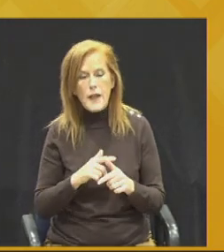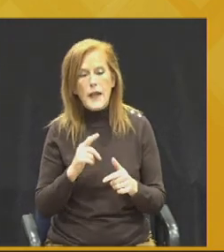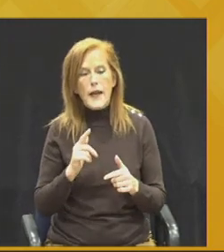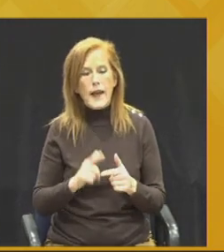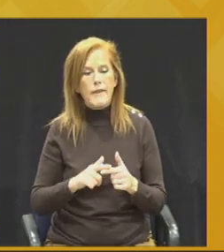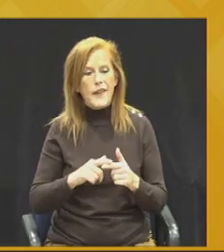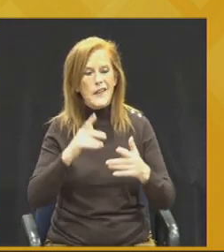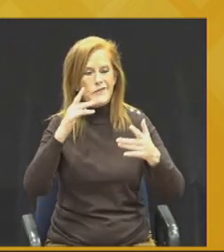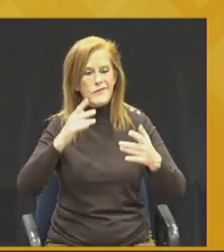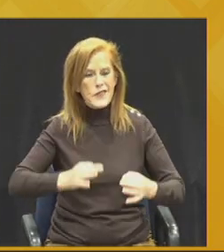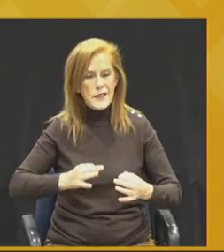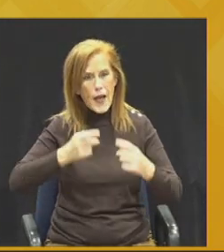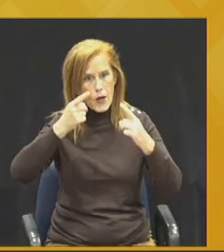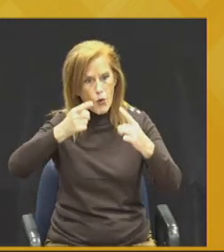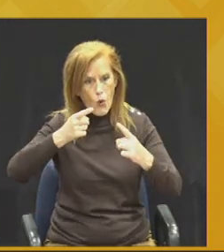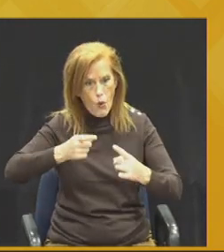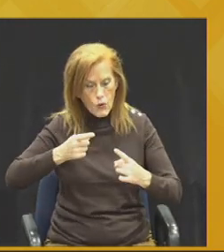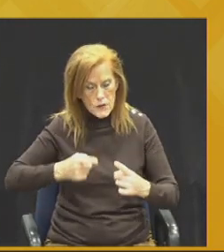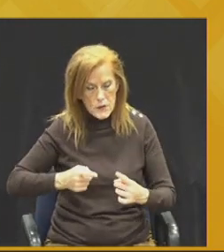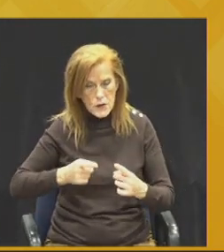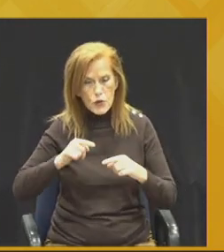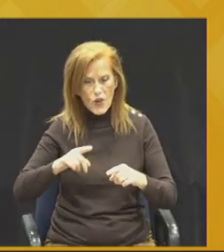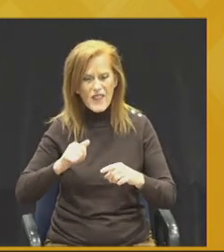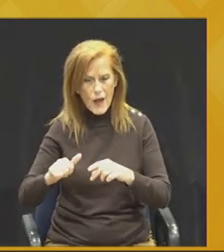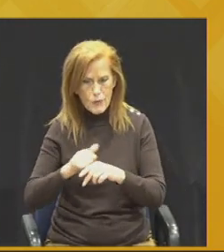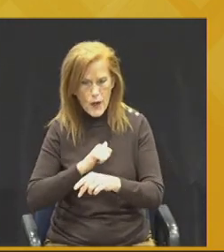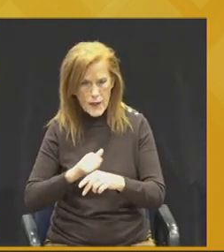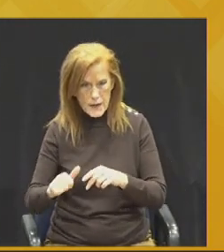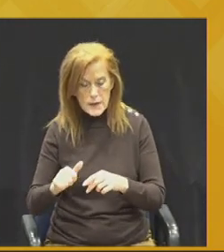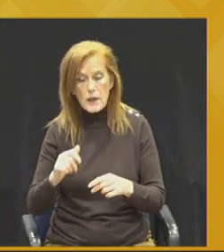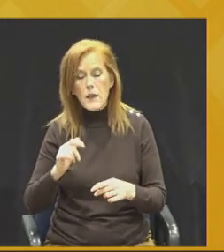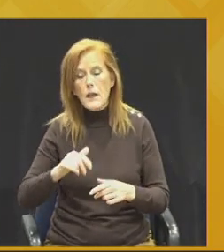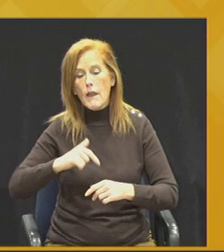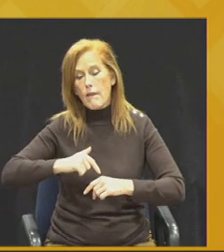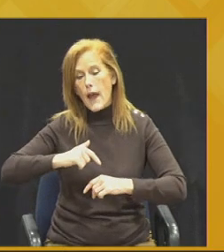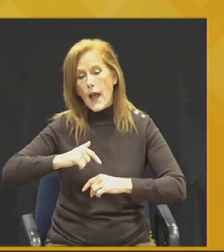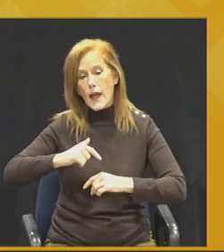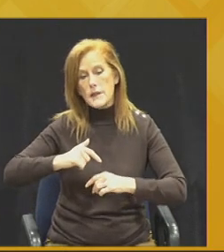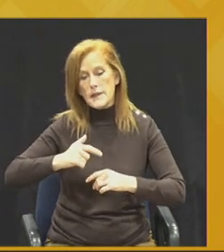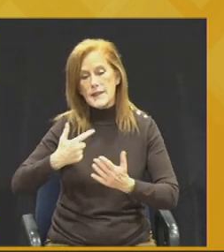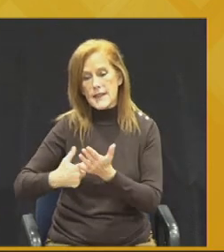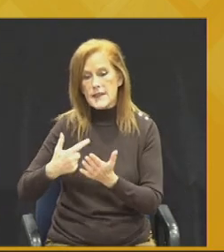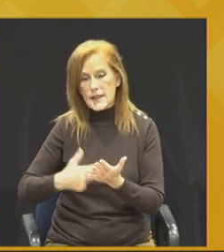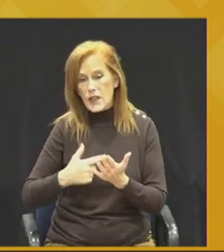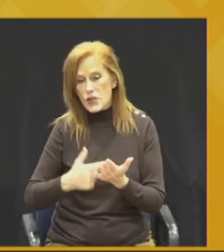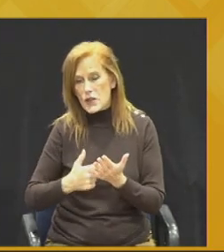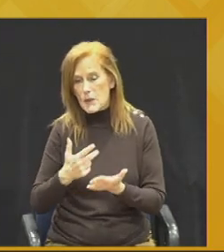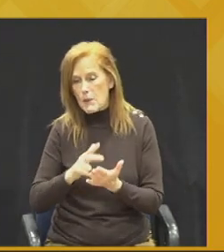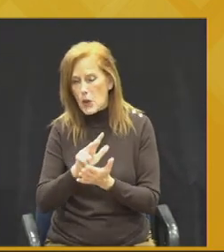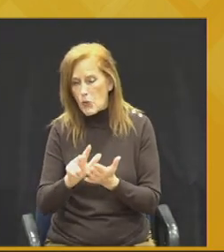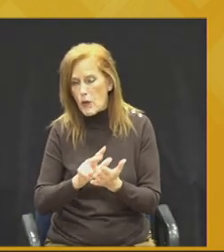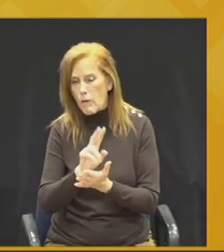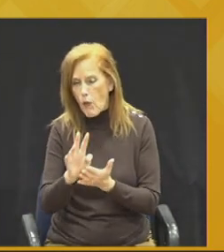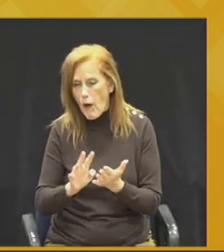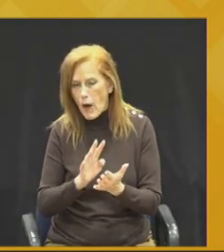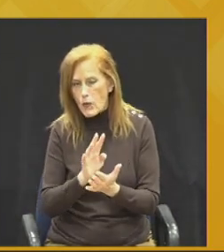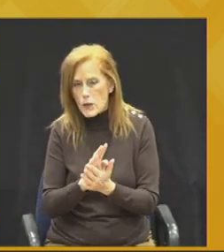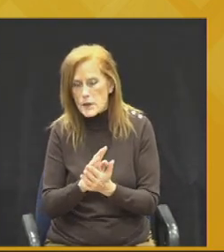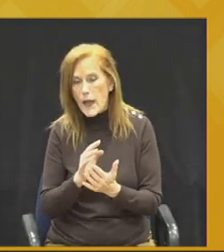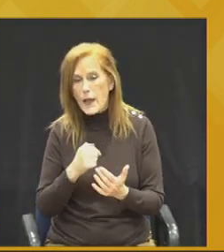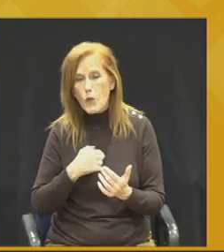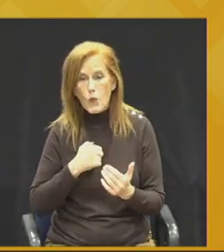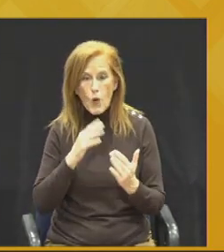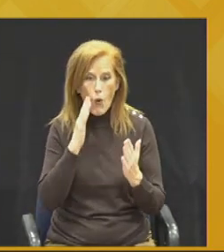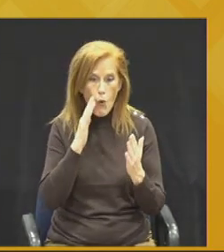goals and objectives of the tabletop. And then the tabletop would be about 3 to 4 hours. And we're looking at either May or June